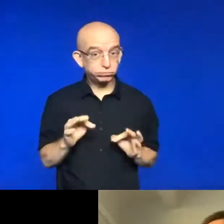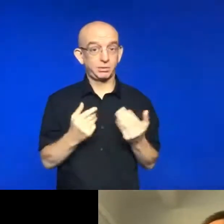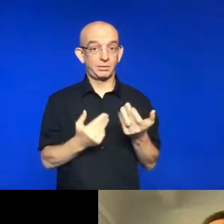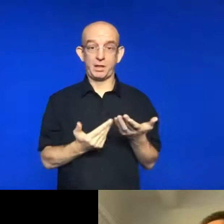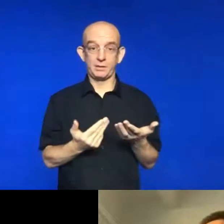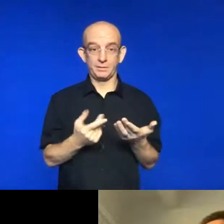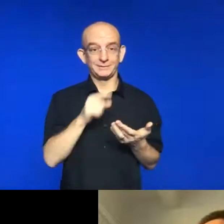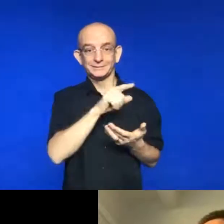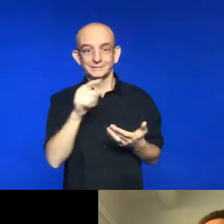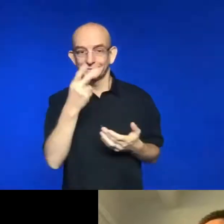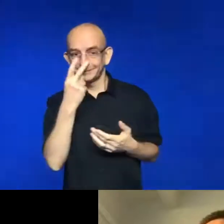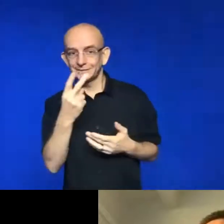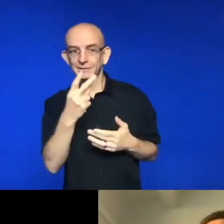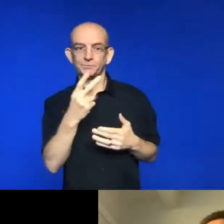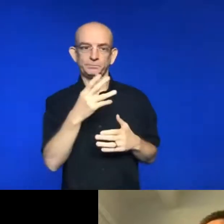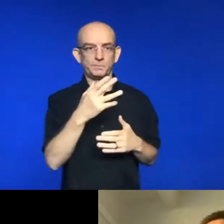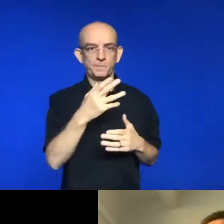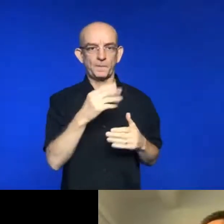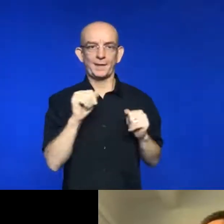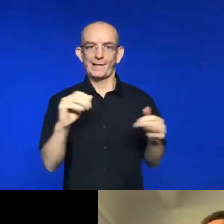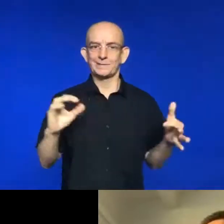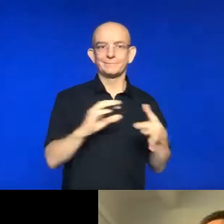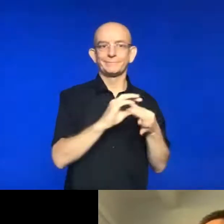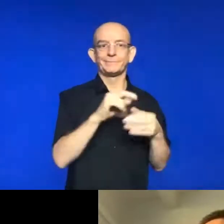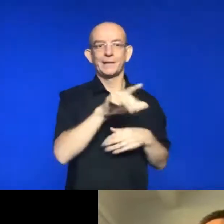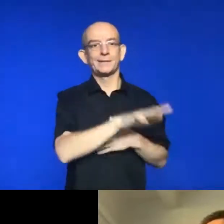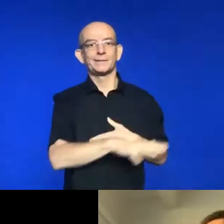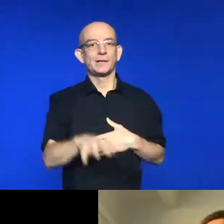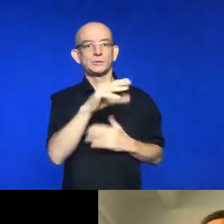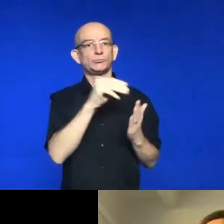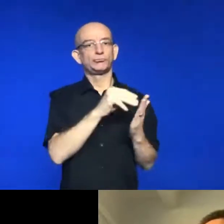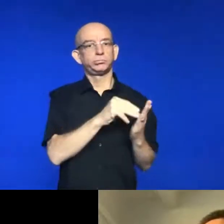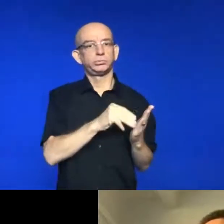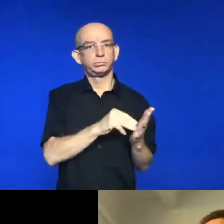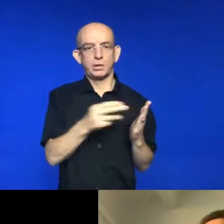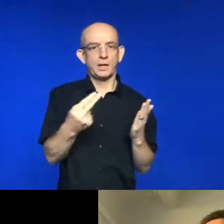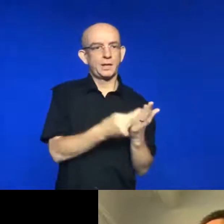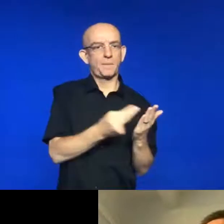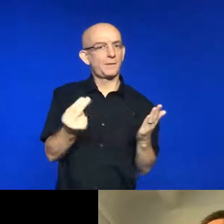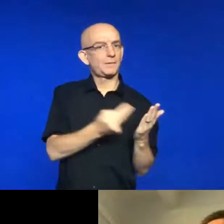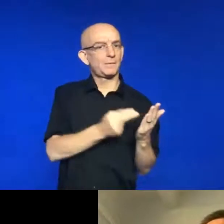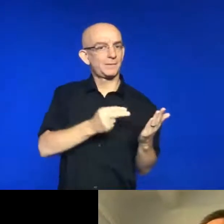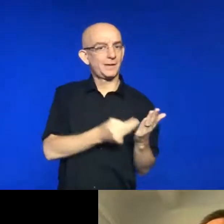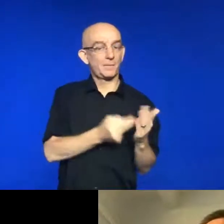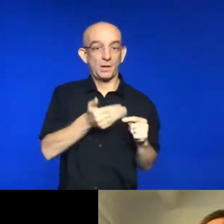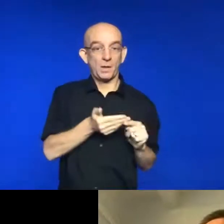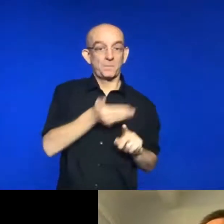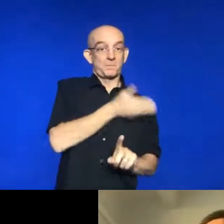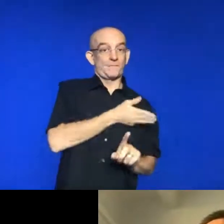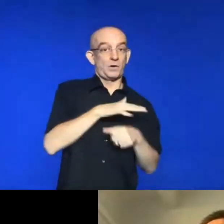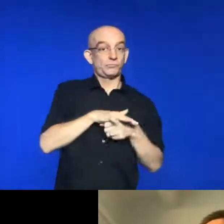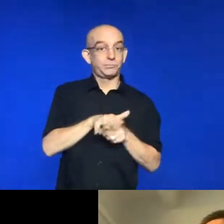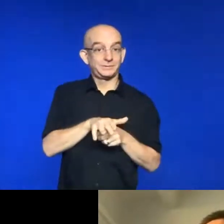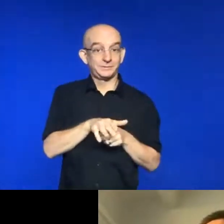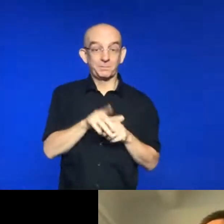are. I think the main debate is not so much should we have a disability registry. It's the main question is what